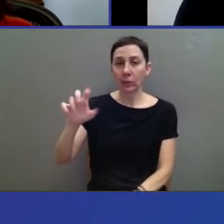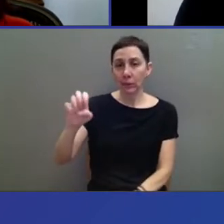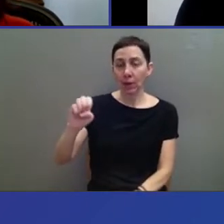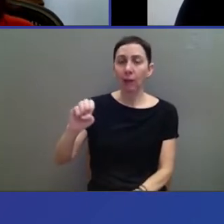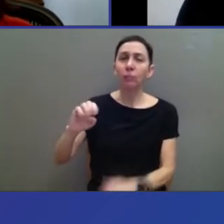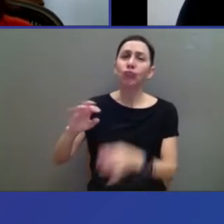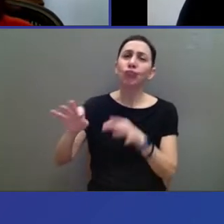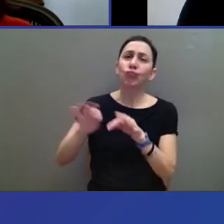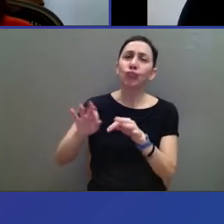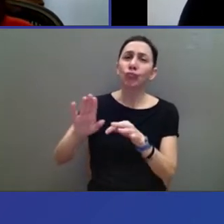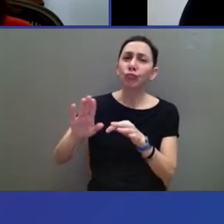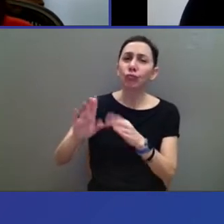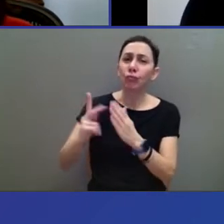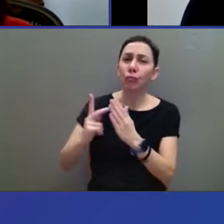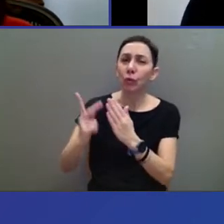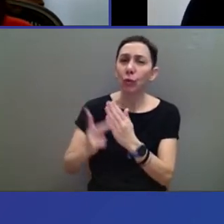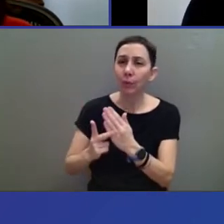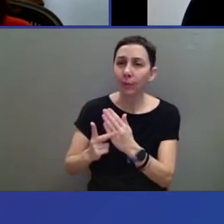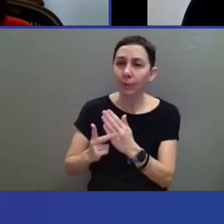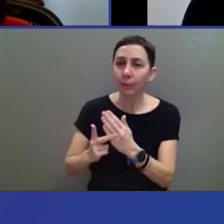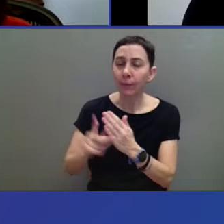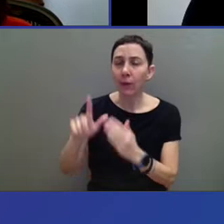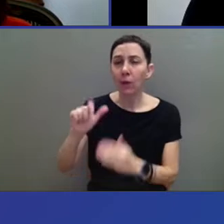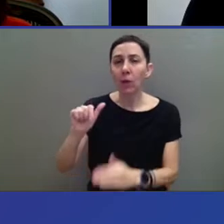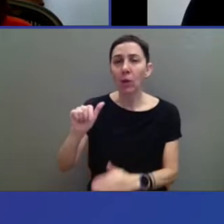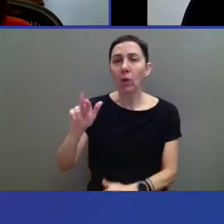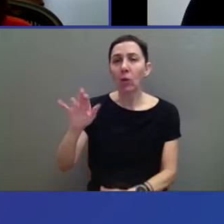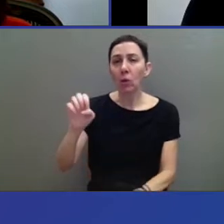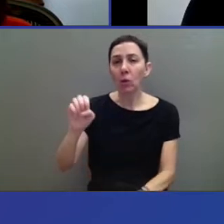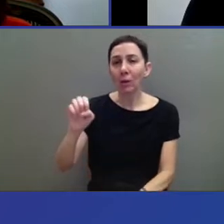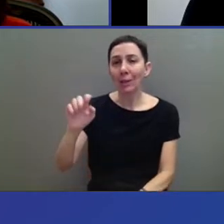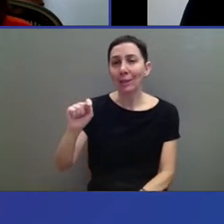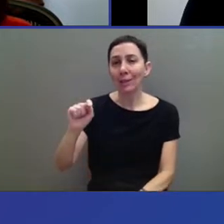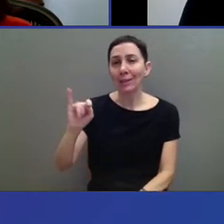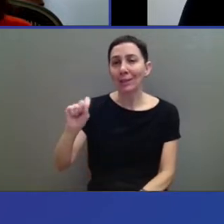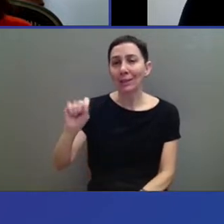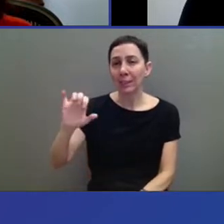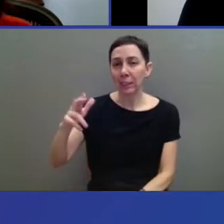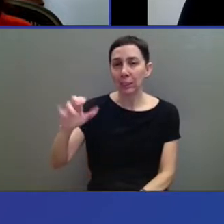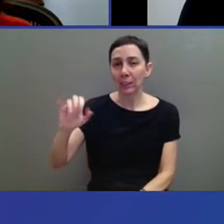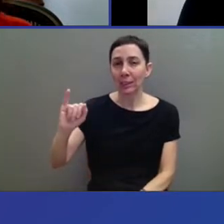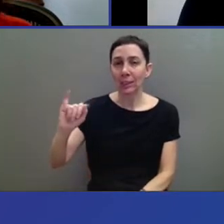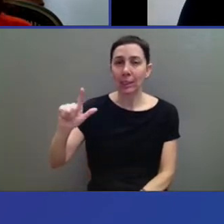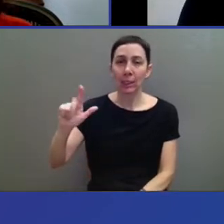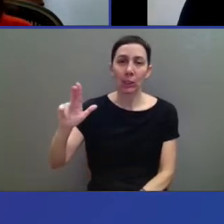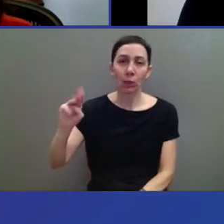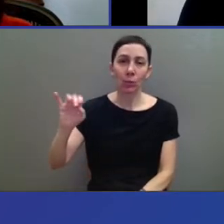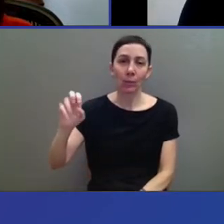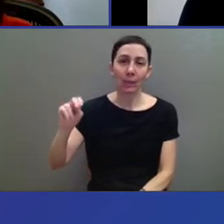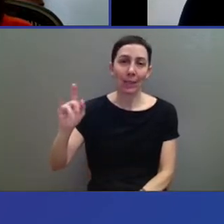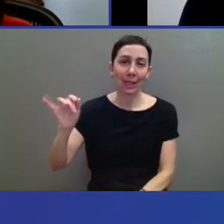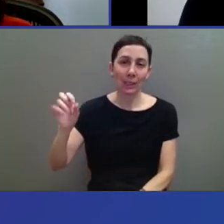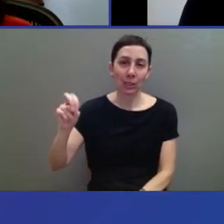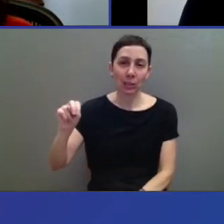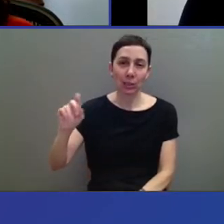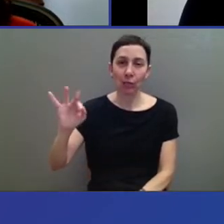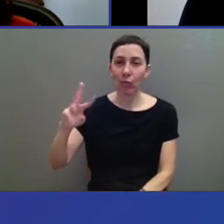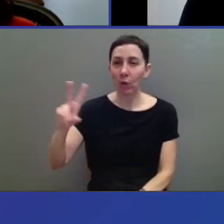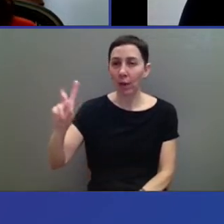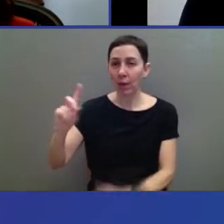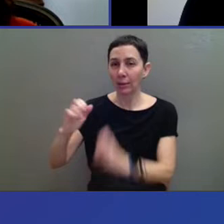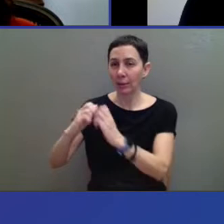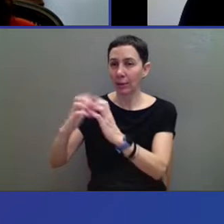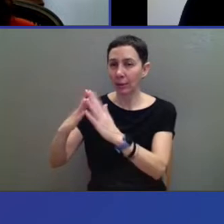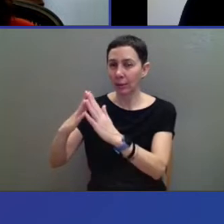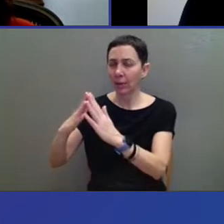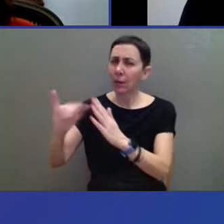this program that the Laurie Tisch Illumination Fund put together. And I believe it was the first time in 14